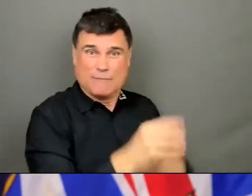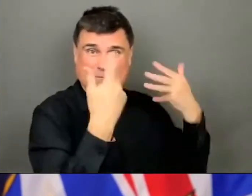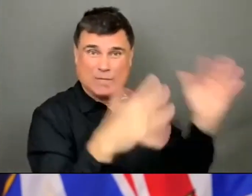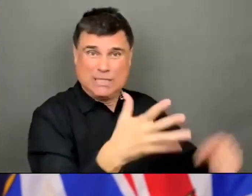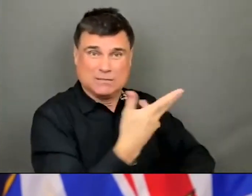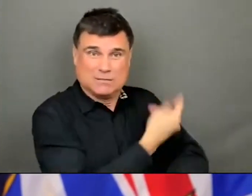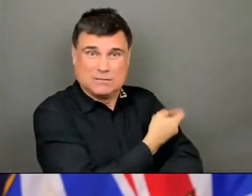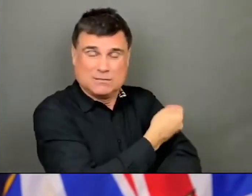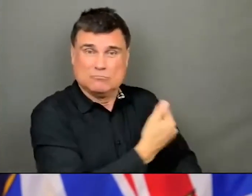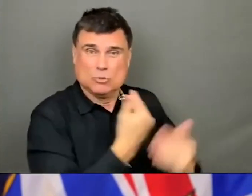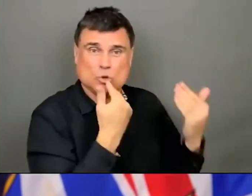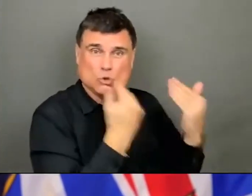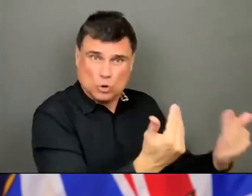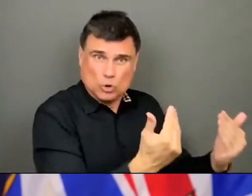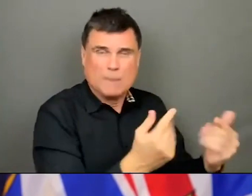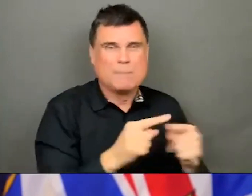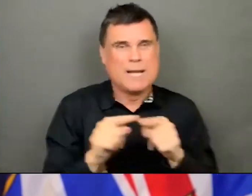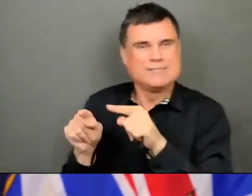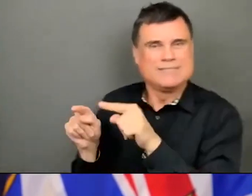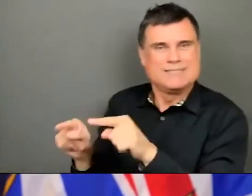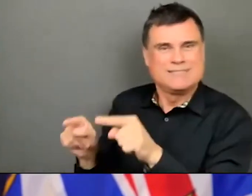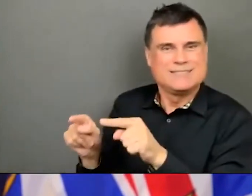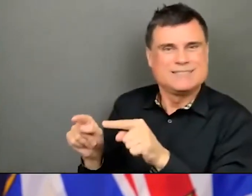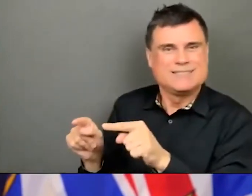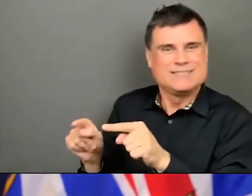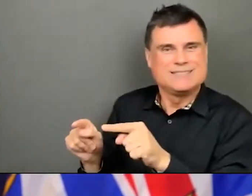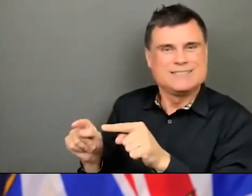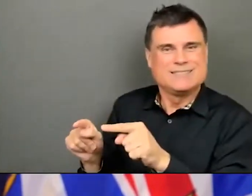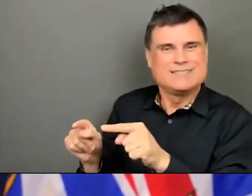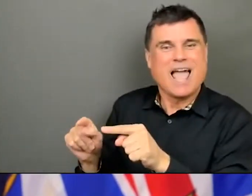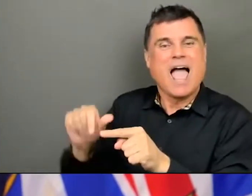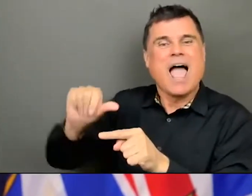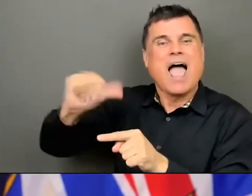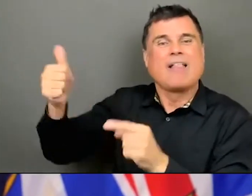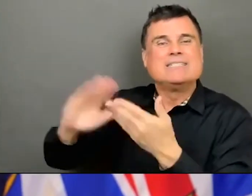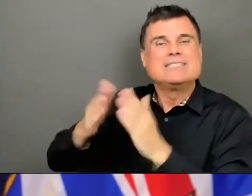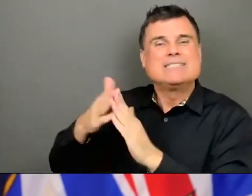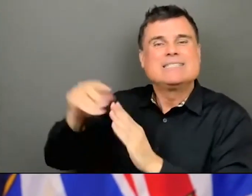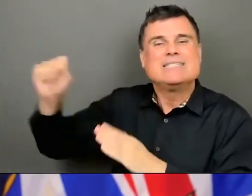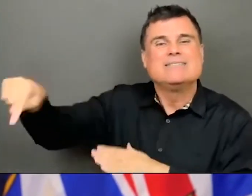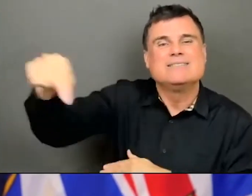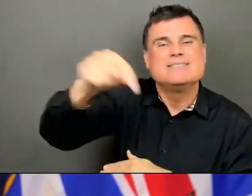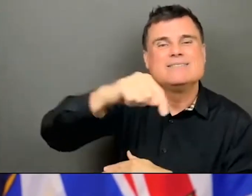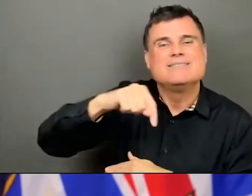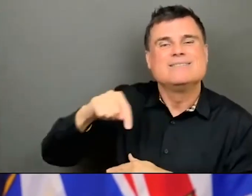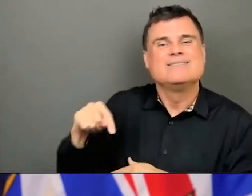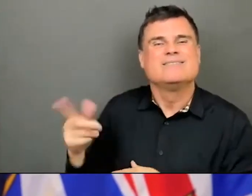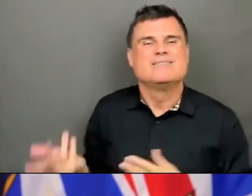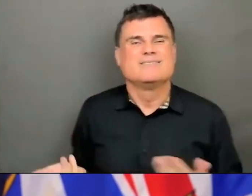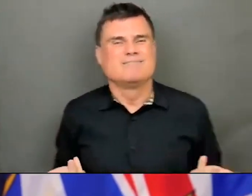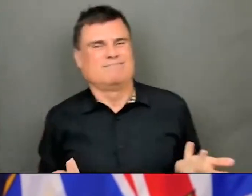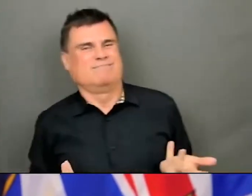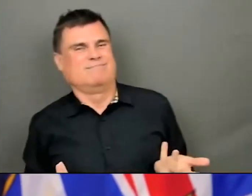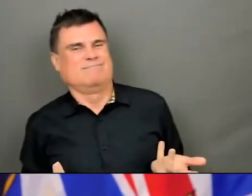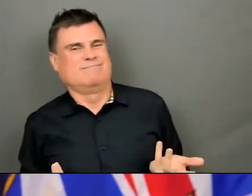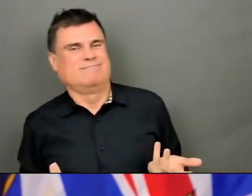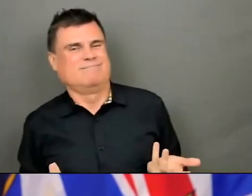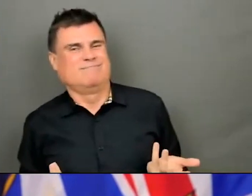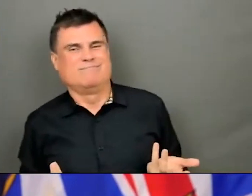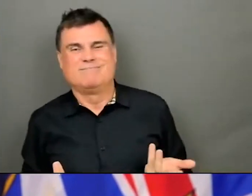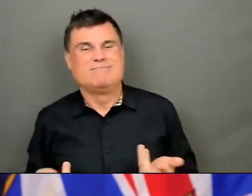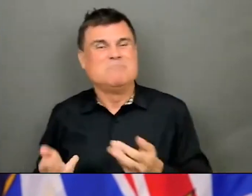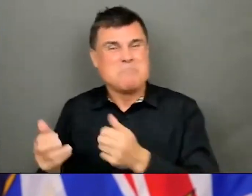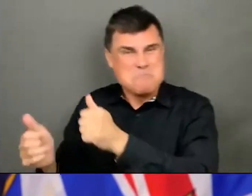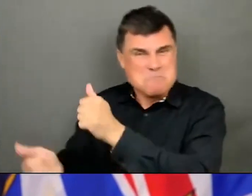1,018 workers, albeit out of 20,430 not vaccinated is significant, and we have to